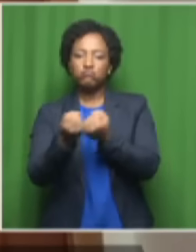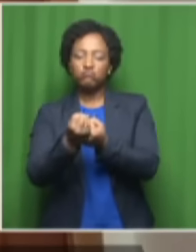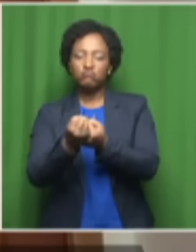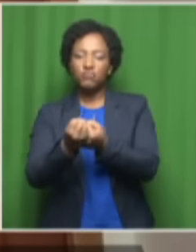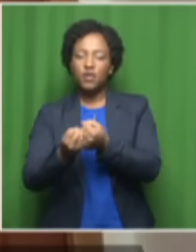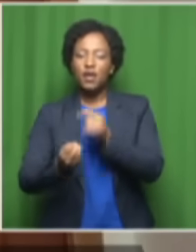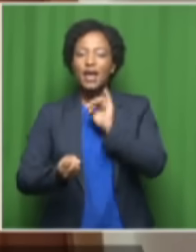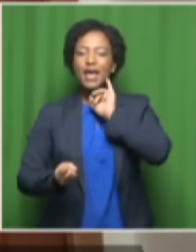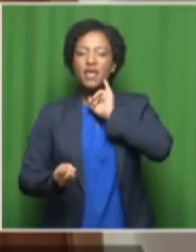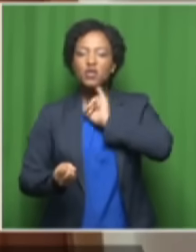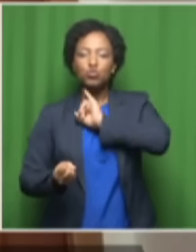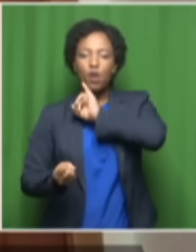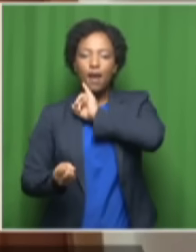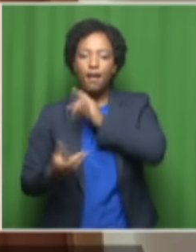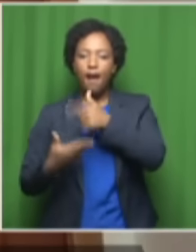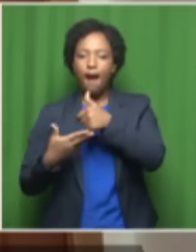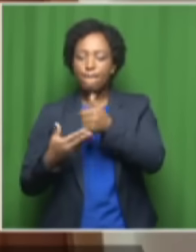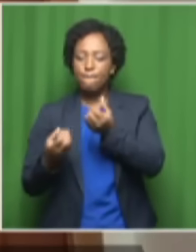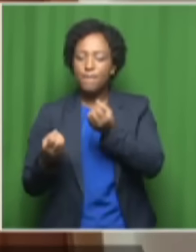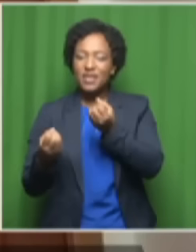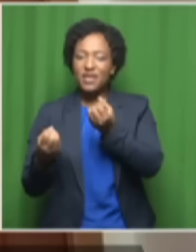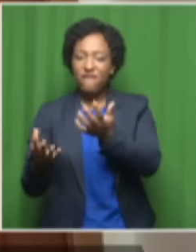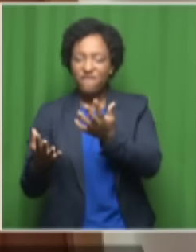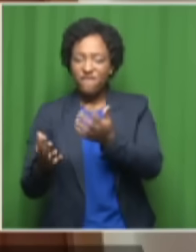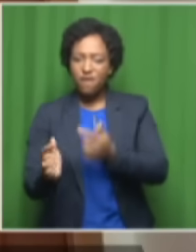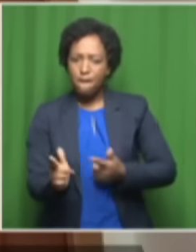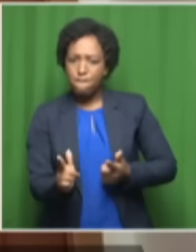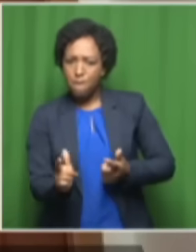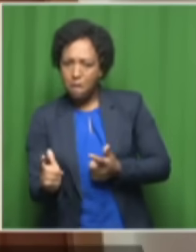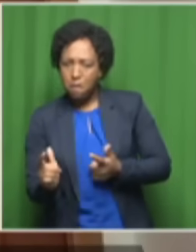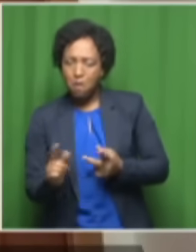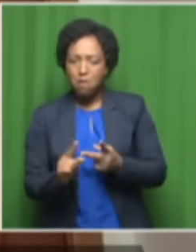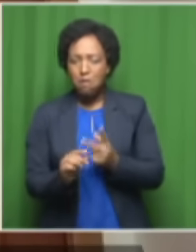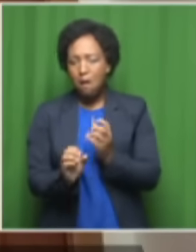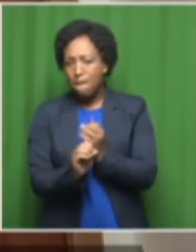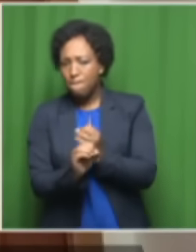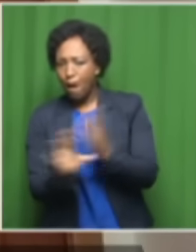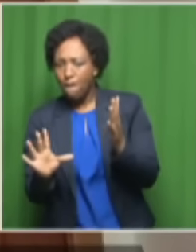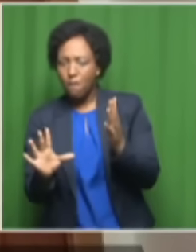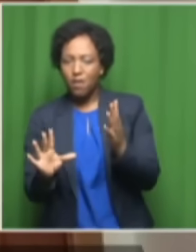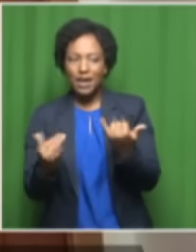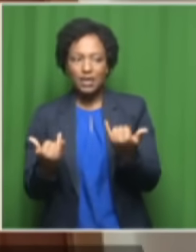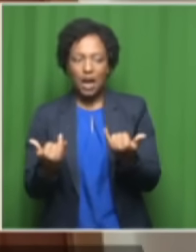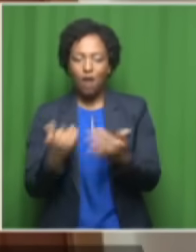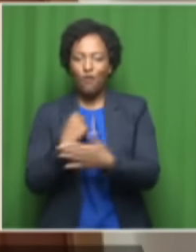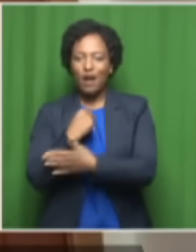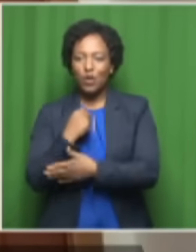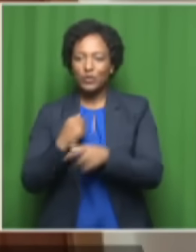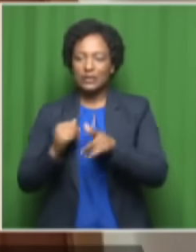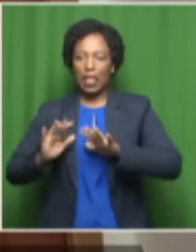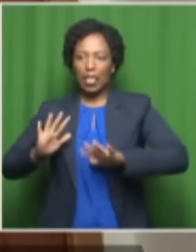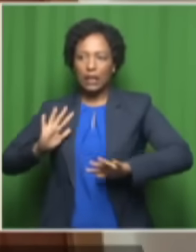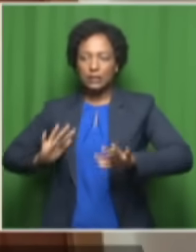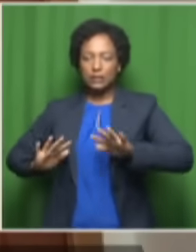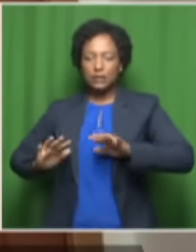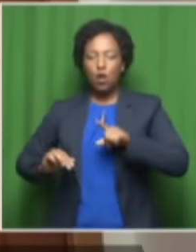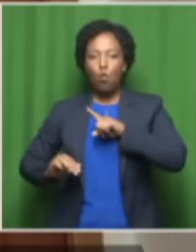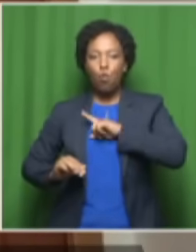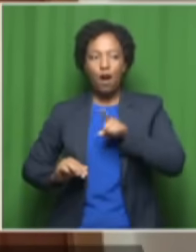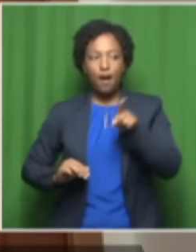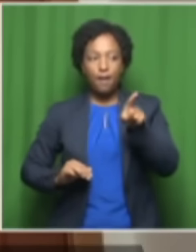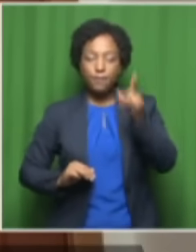extensively since the 7th of October are now going to be placed in a very awkward position. if Netanyahu and his